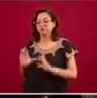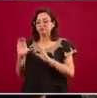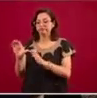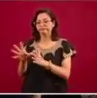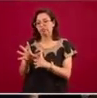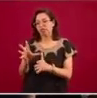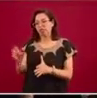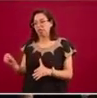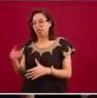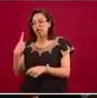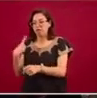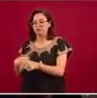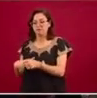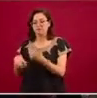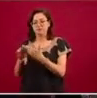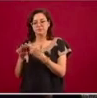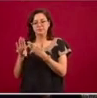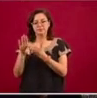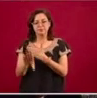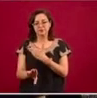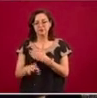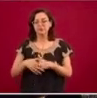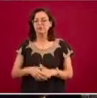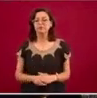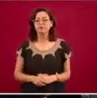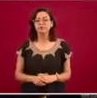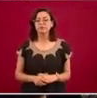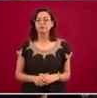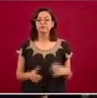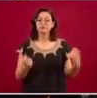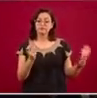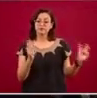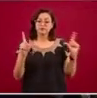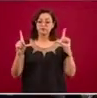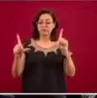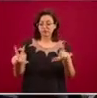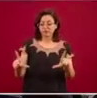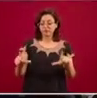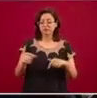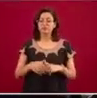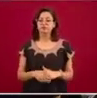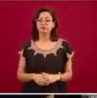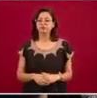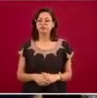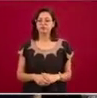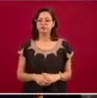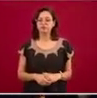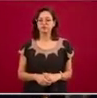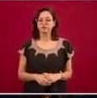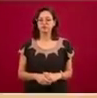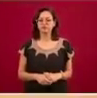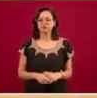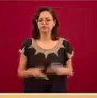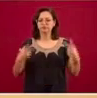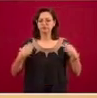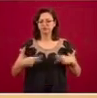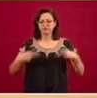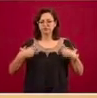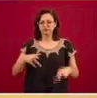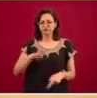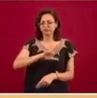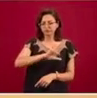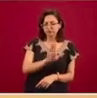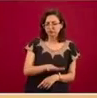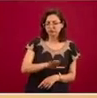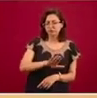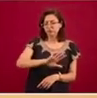the most by relatives, by friends, by neighbors, to prevent them from getting sick. Here we can take a